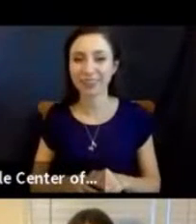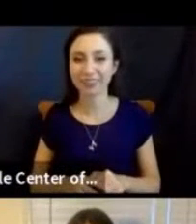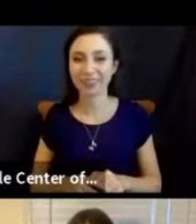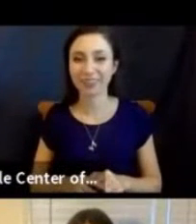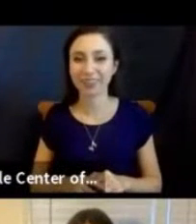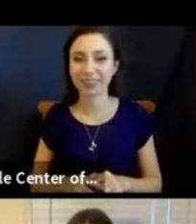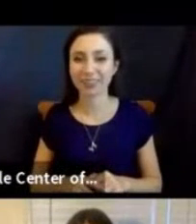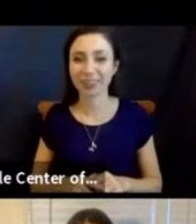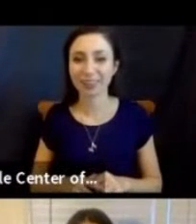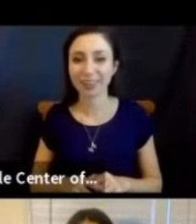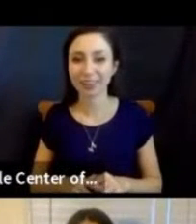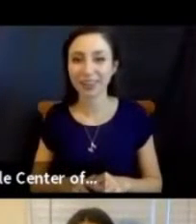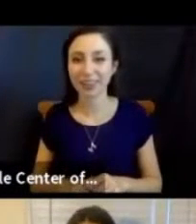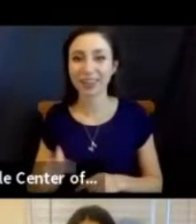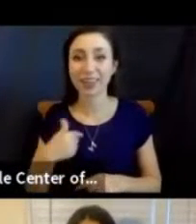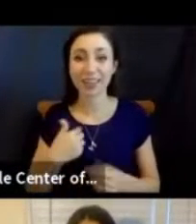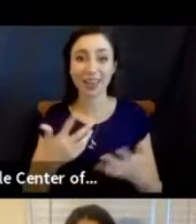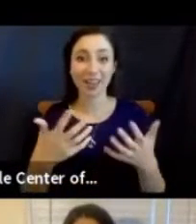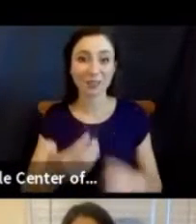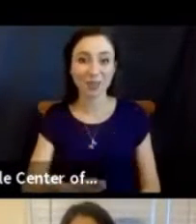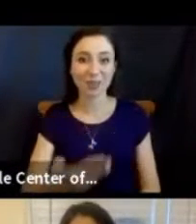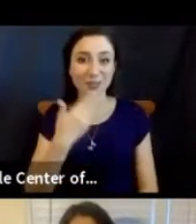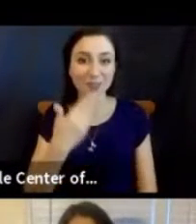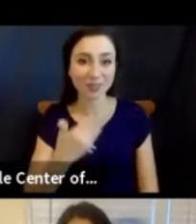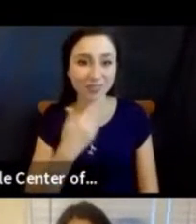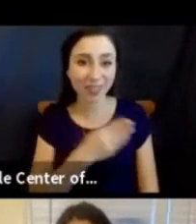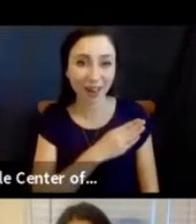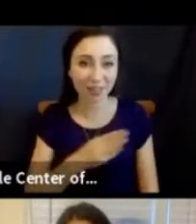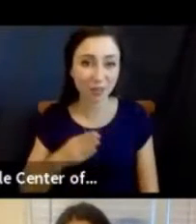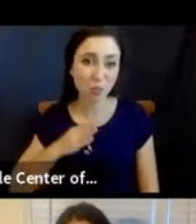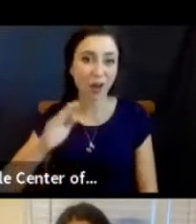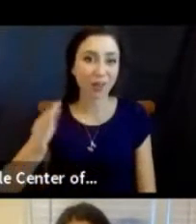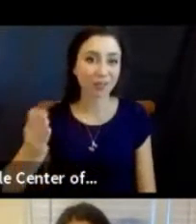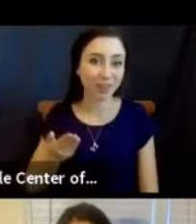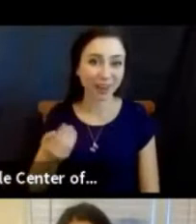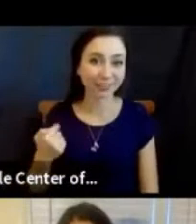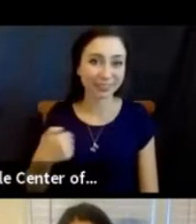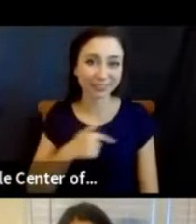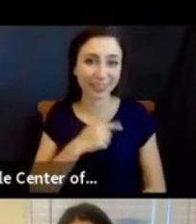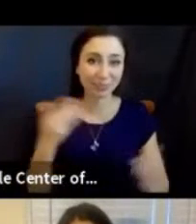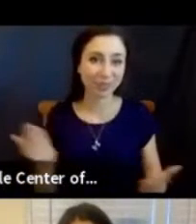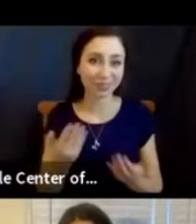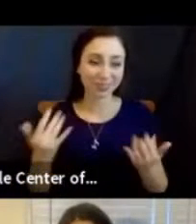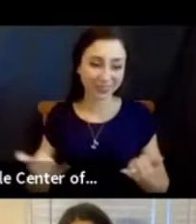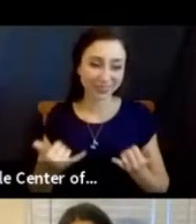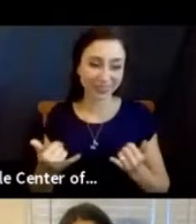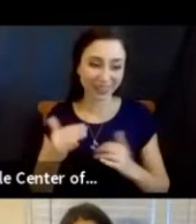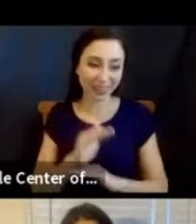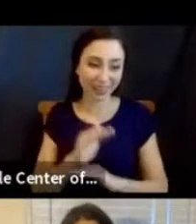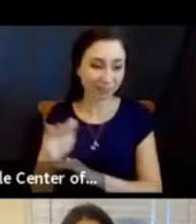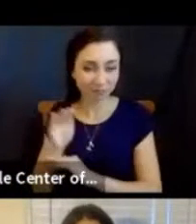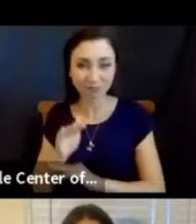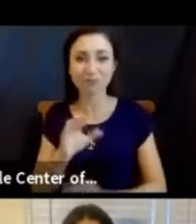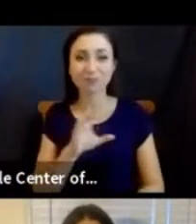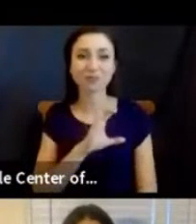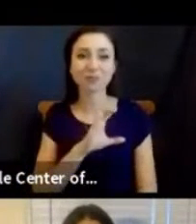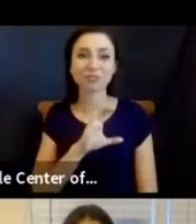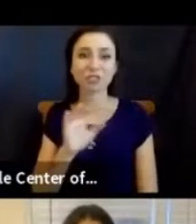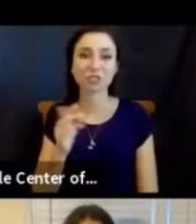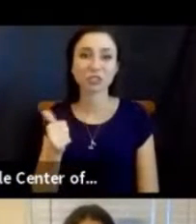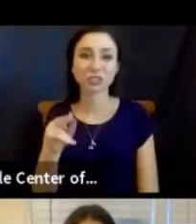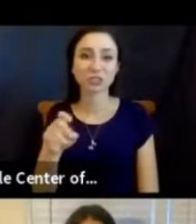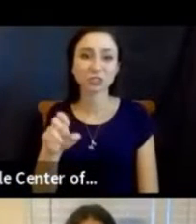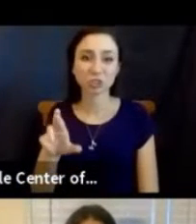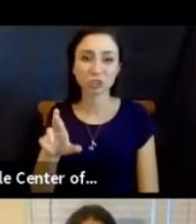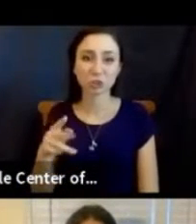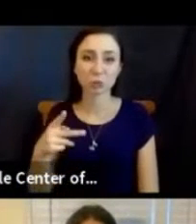So I'd like to thank the board for inviting us to be with you again tonight. Chancellor Plowman has requested that I speak to you on behalf of the